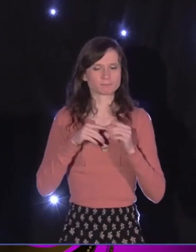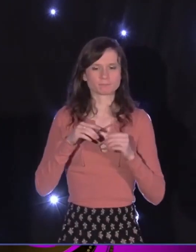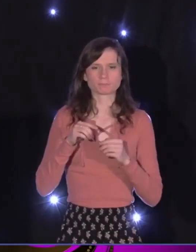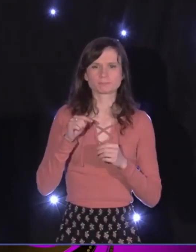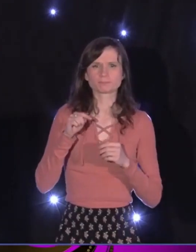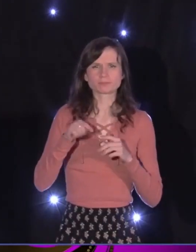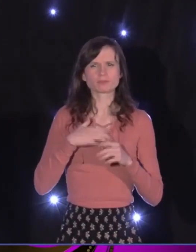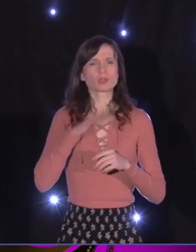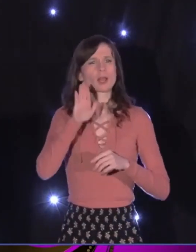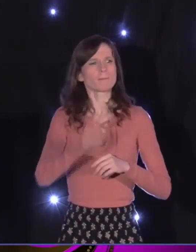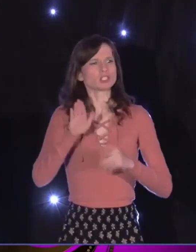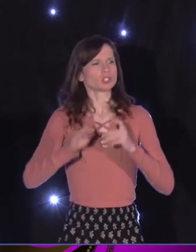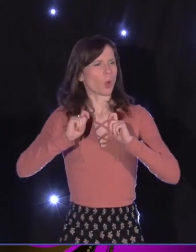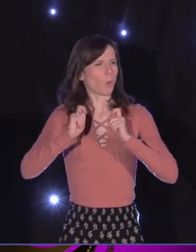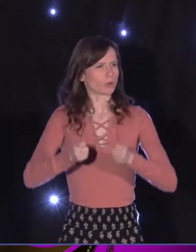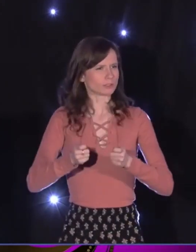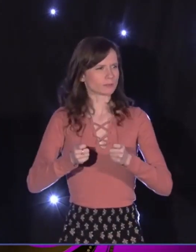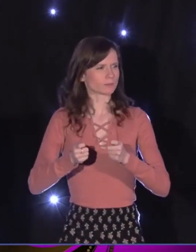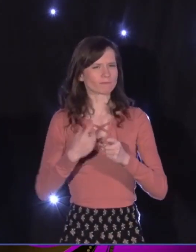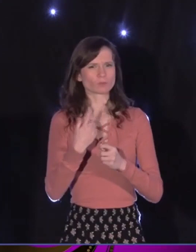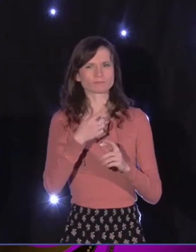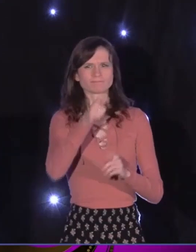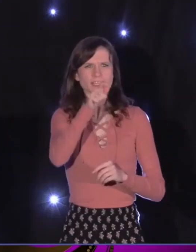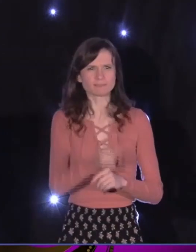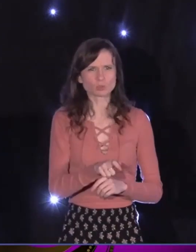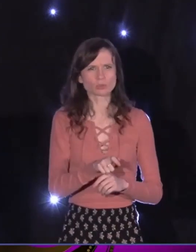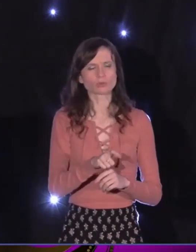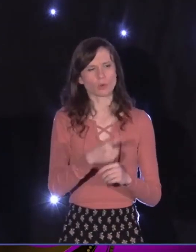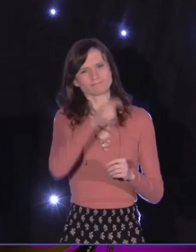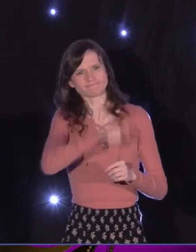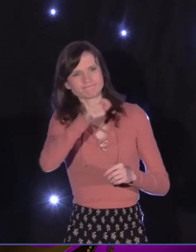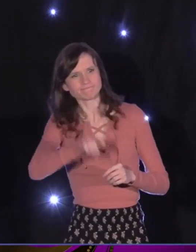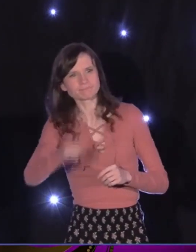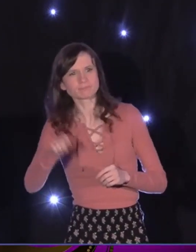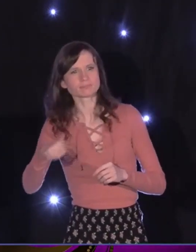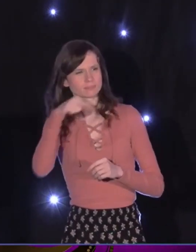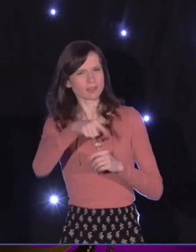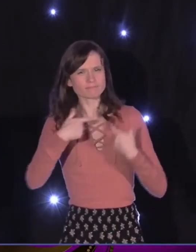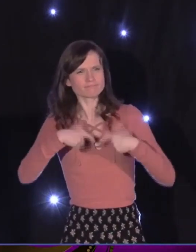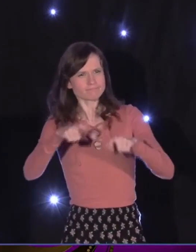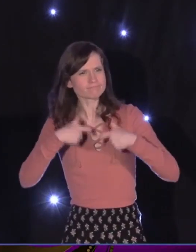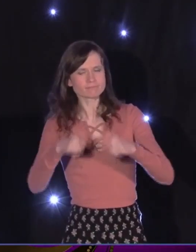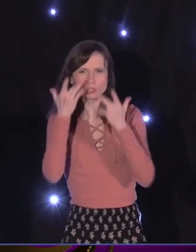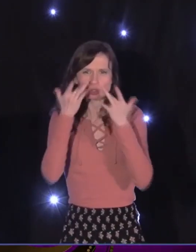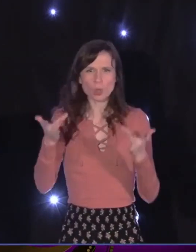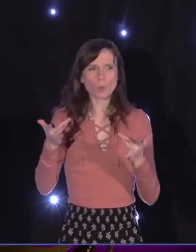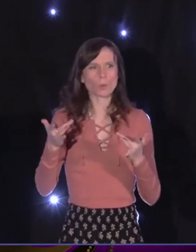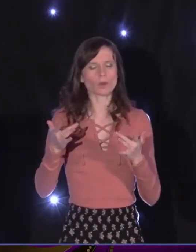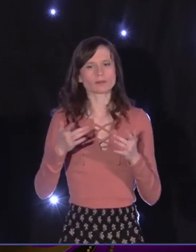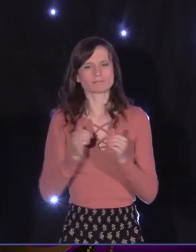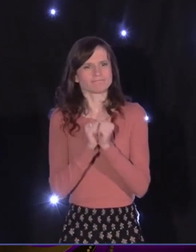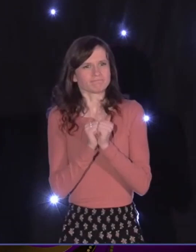the Compassionate Award for an individual or individuals who continuously demonstrate our trust